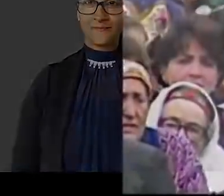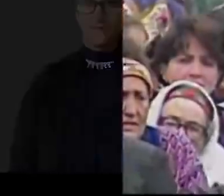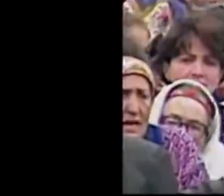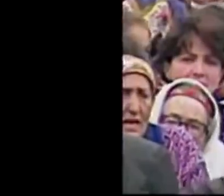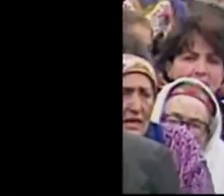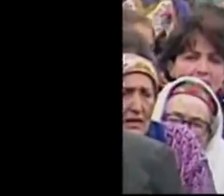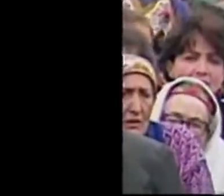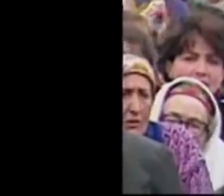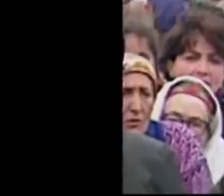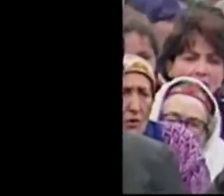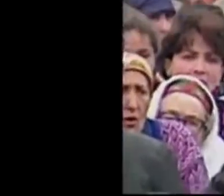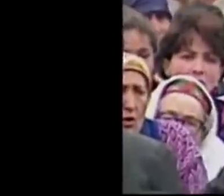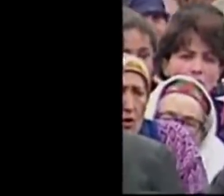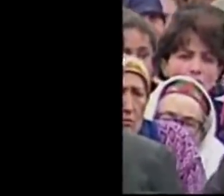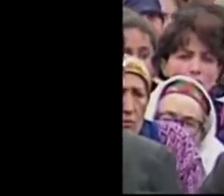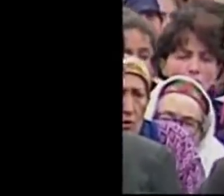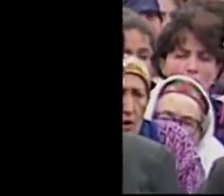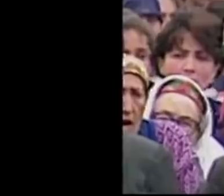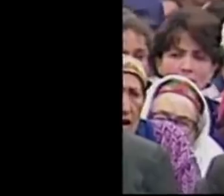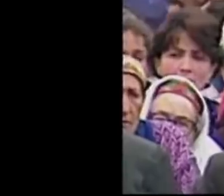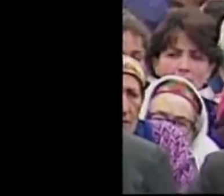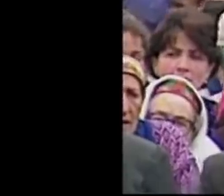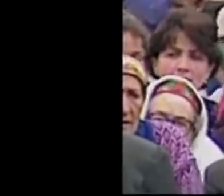Allahumma salli ala